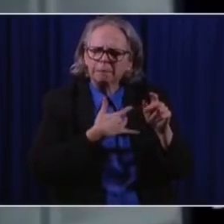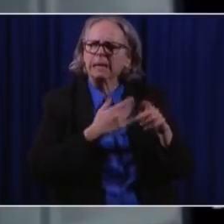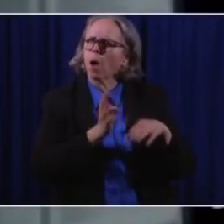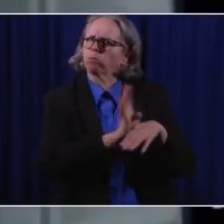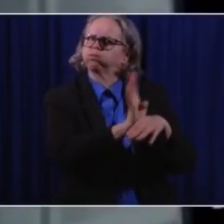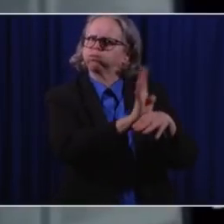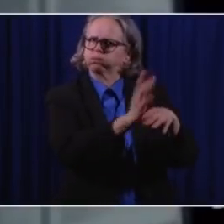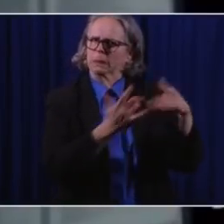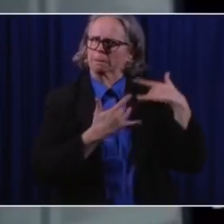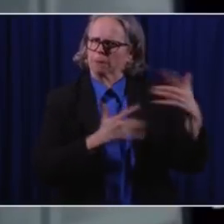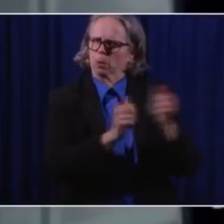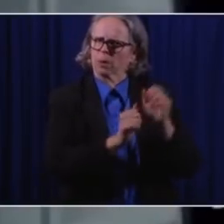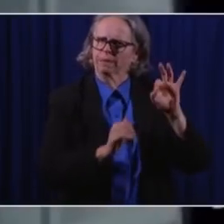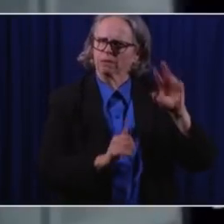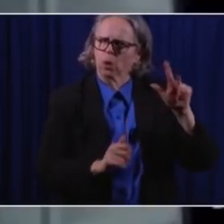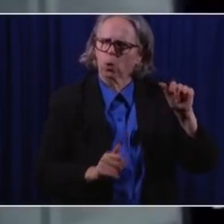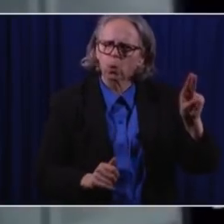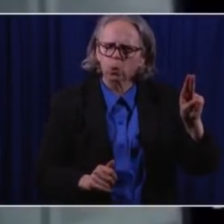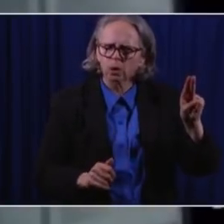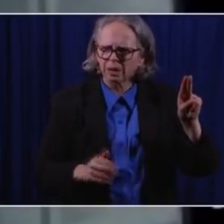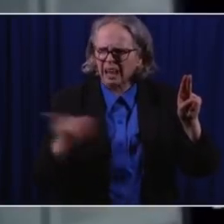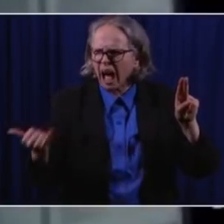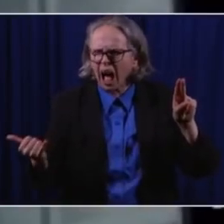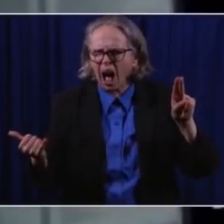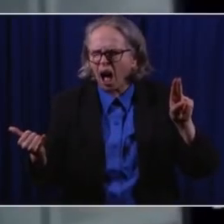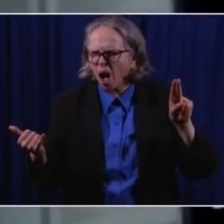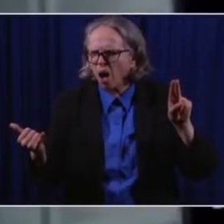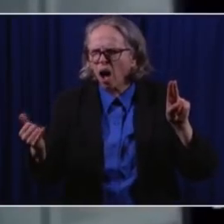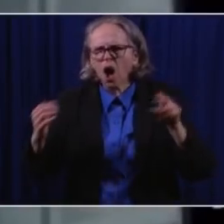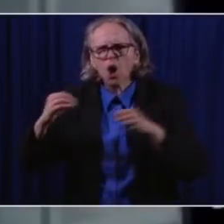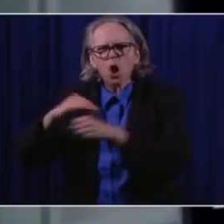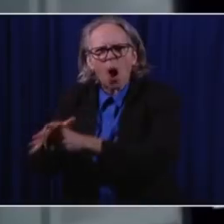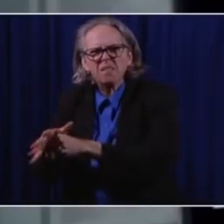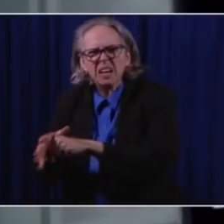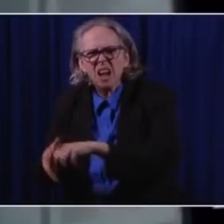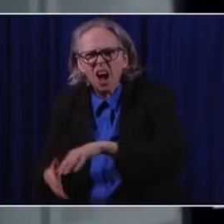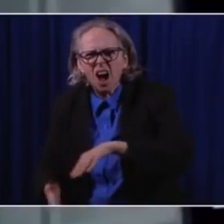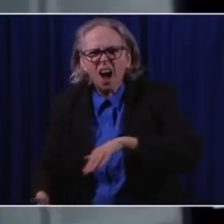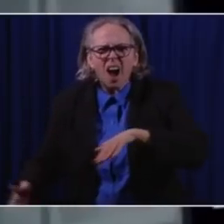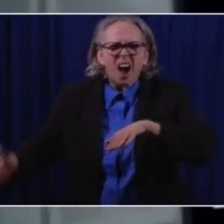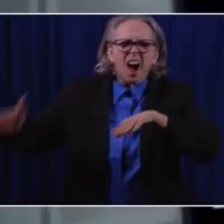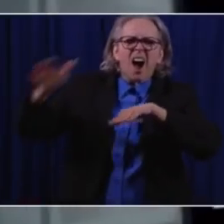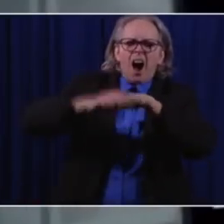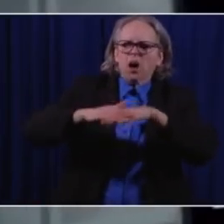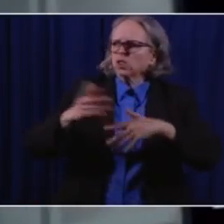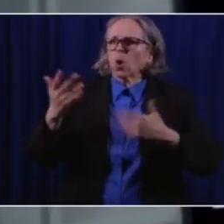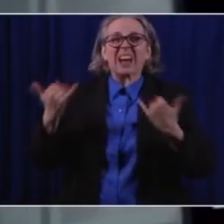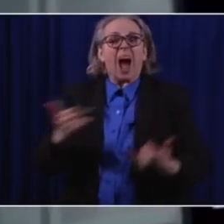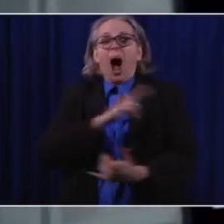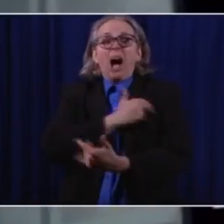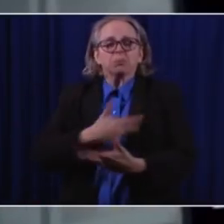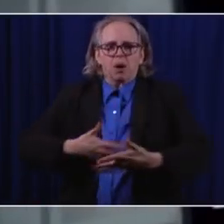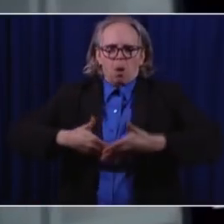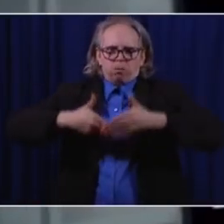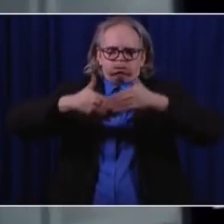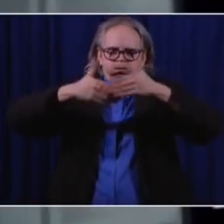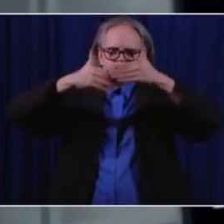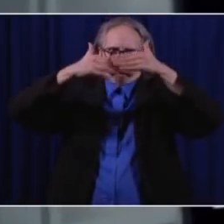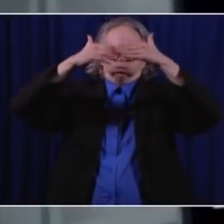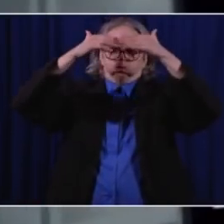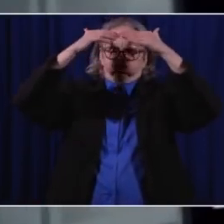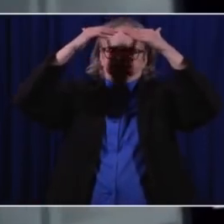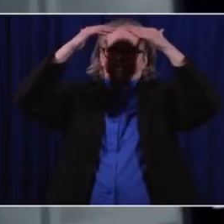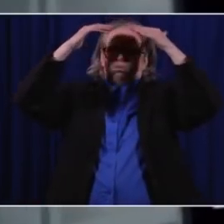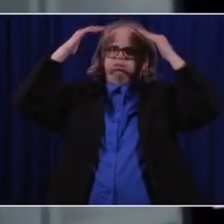without the effects of COVID, without that population also marching into the building. So I think